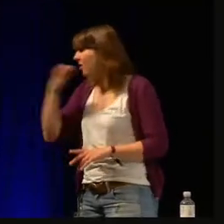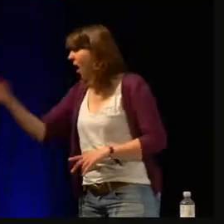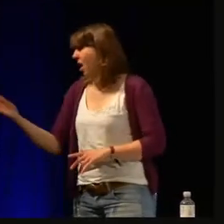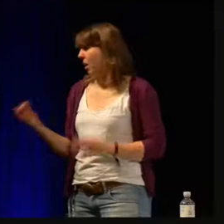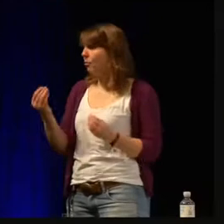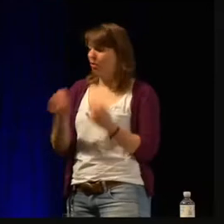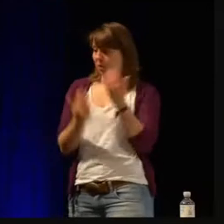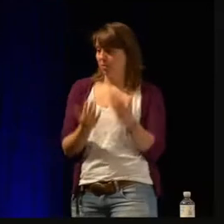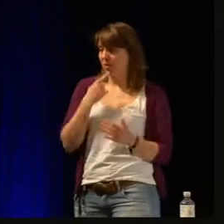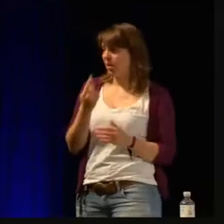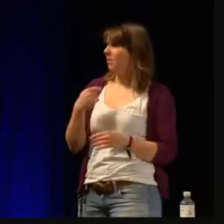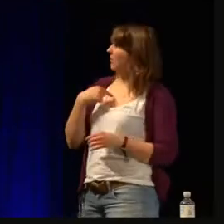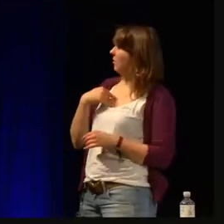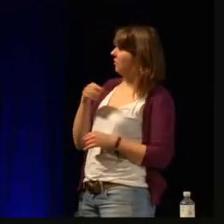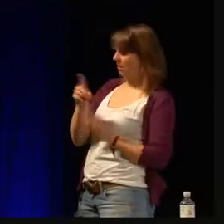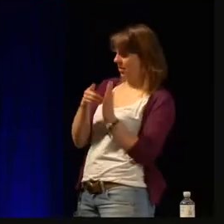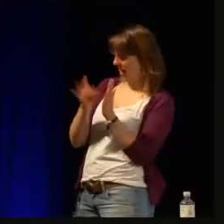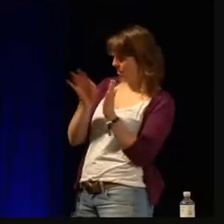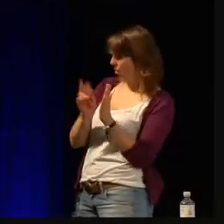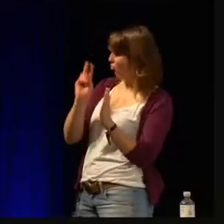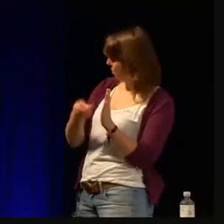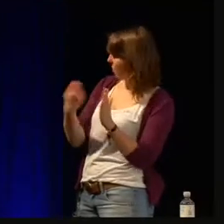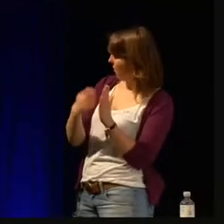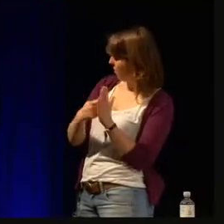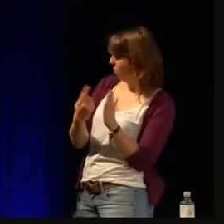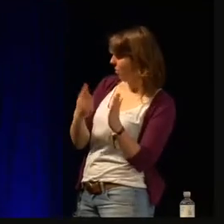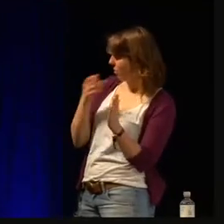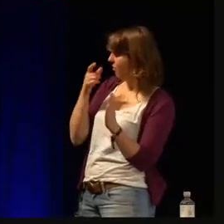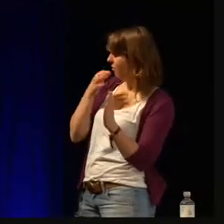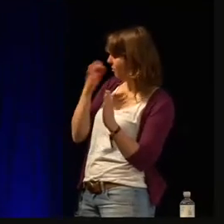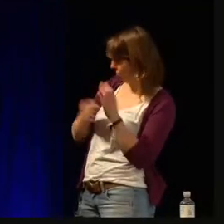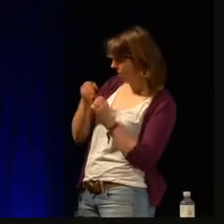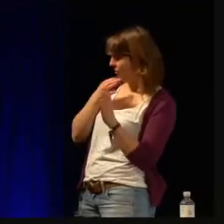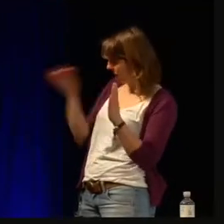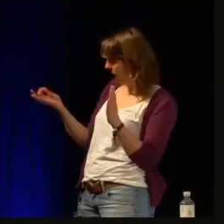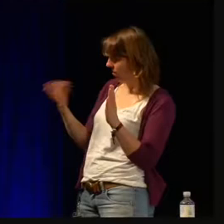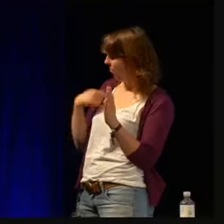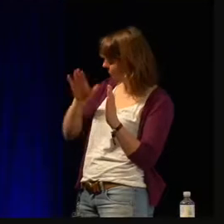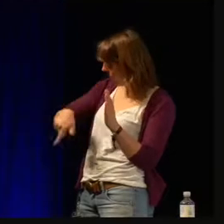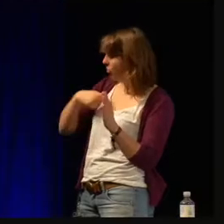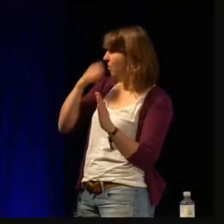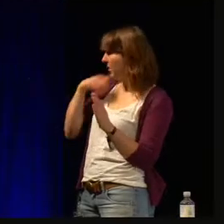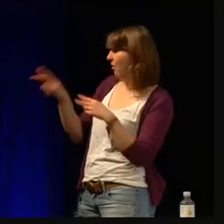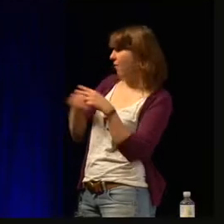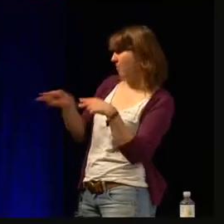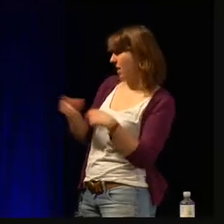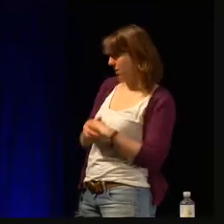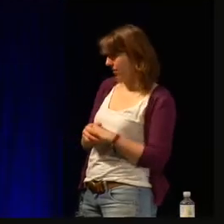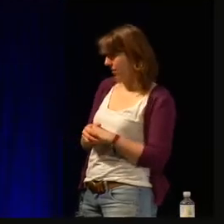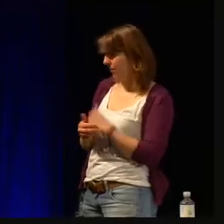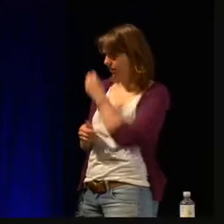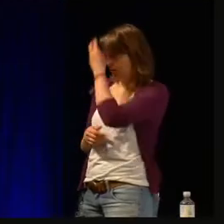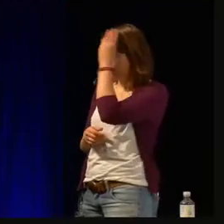human expert. And then there's always the question of, have I